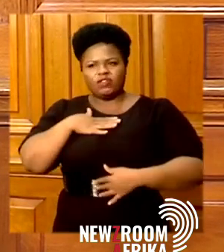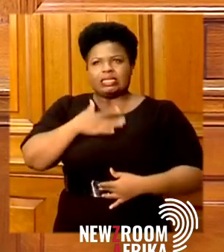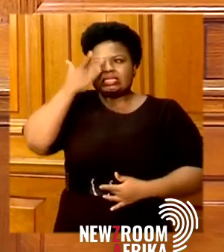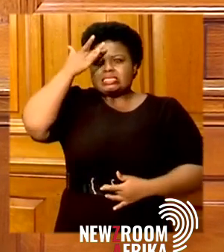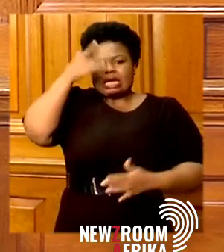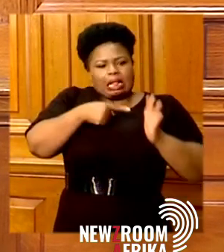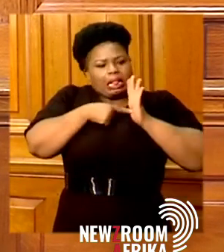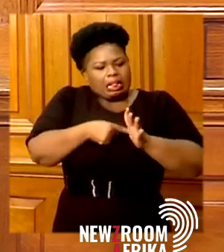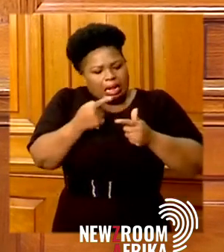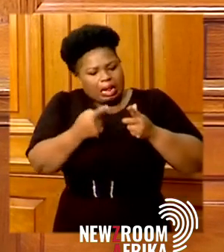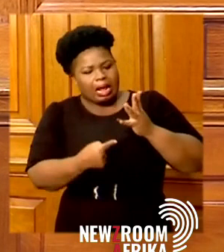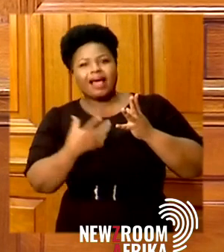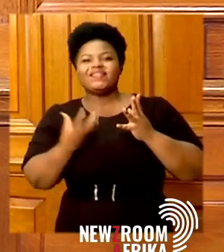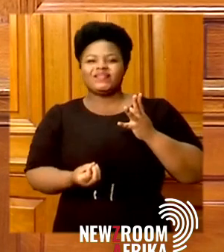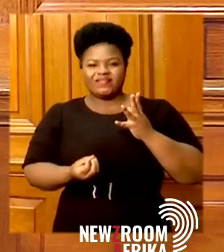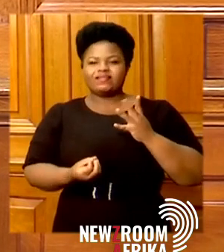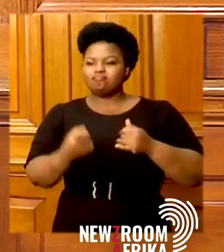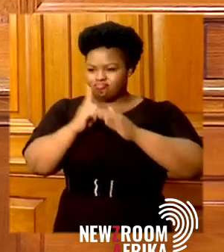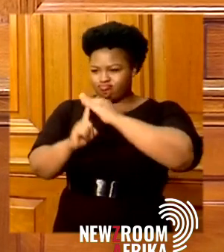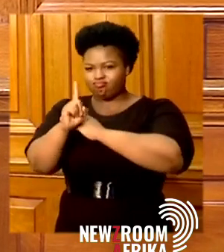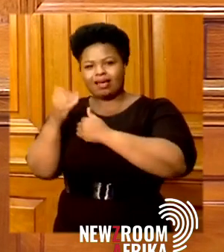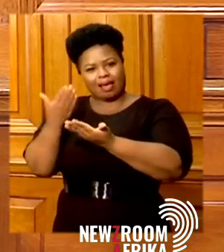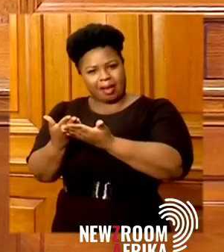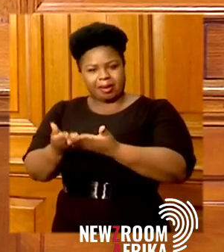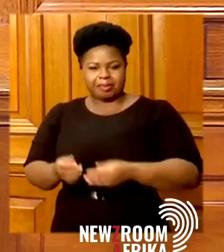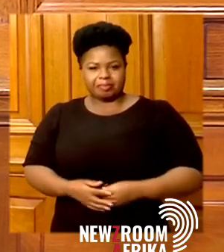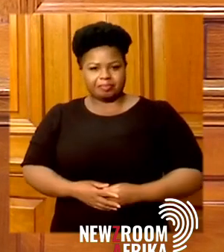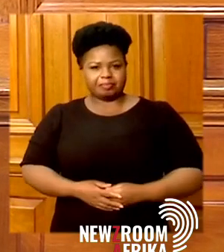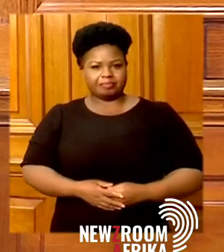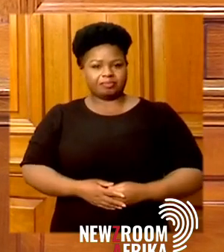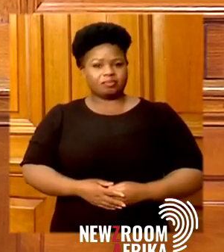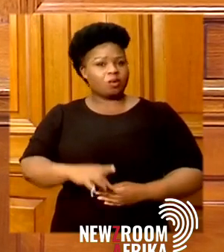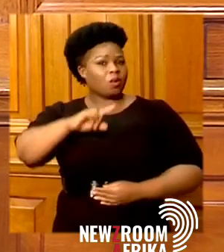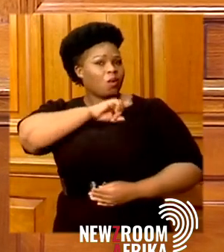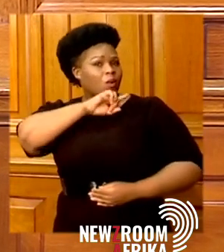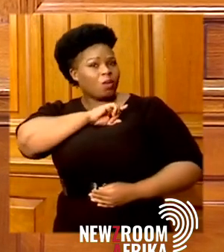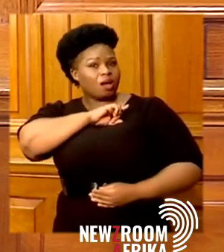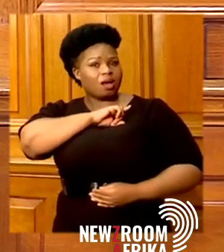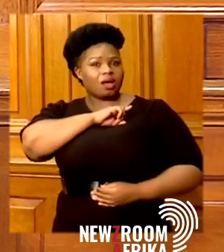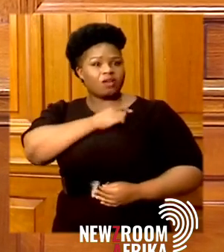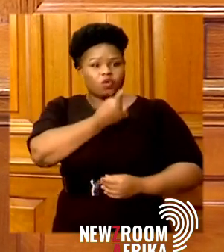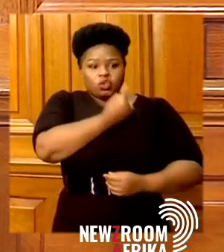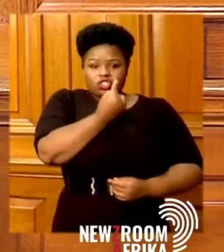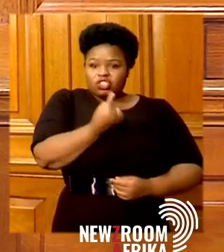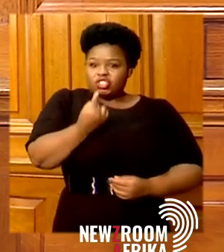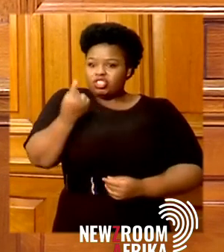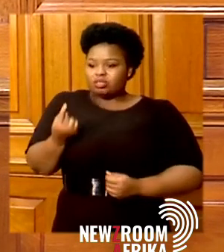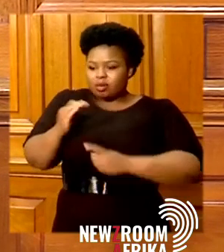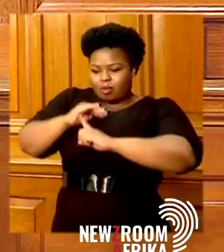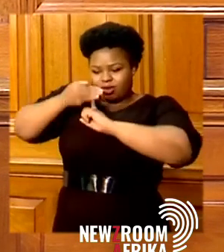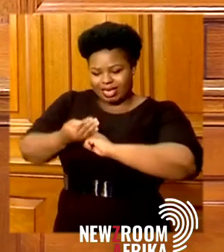COVID-19. These measures are not merely to protect each of us, but also to